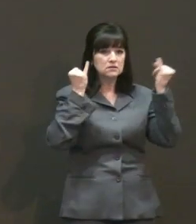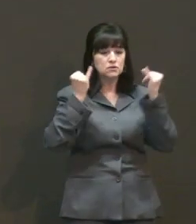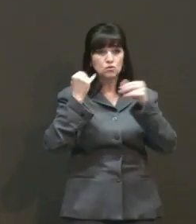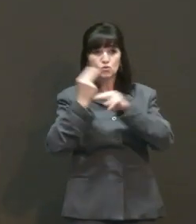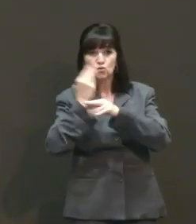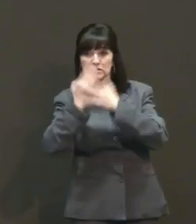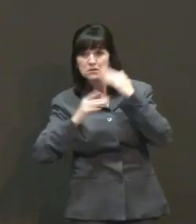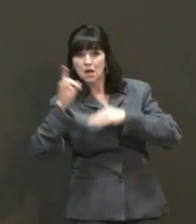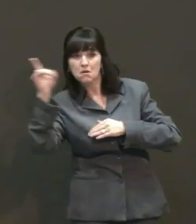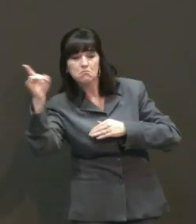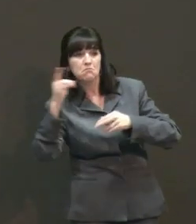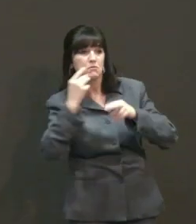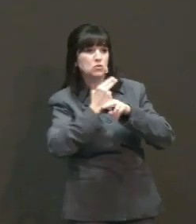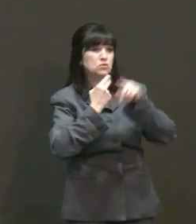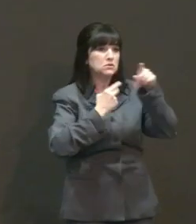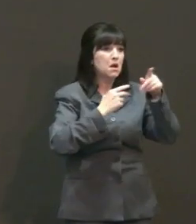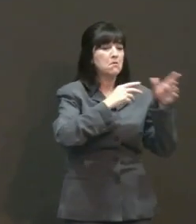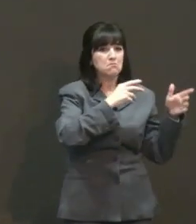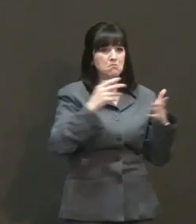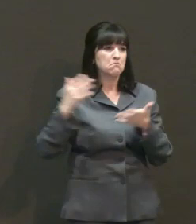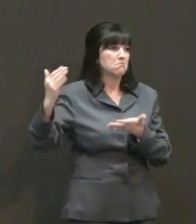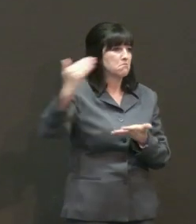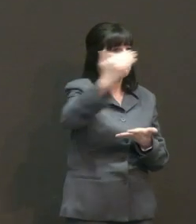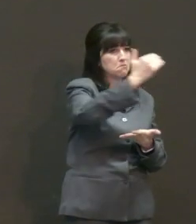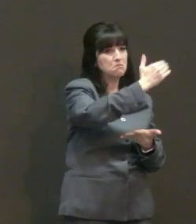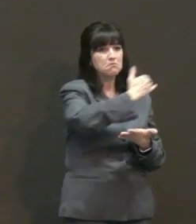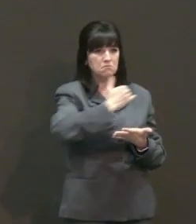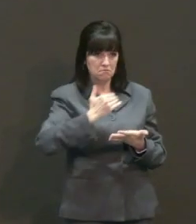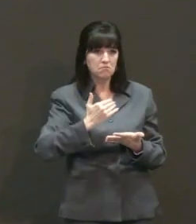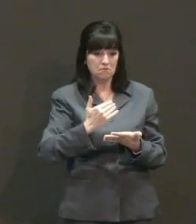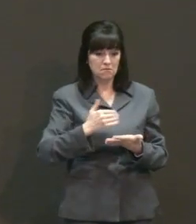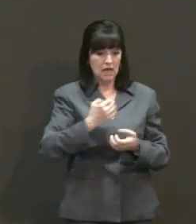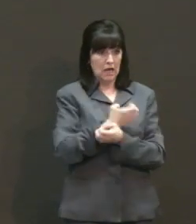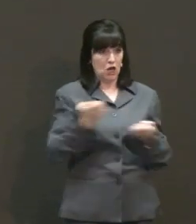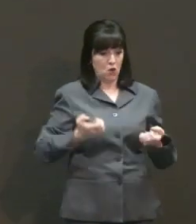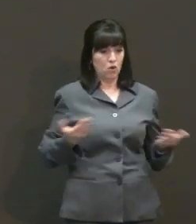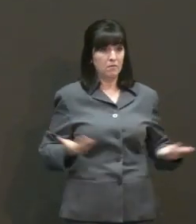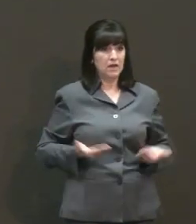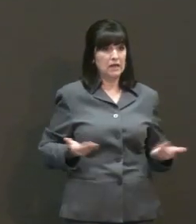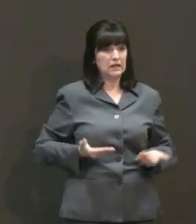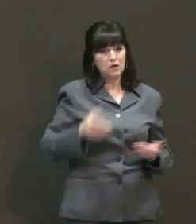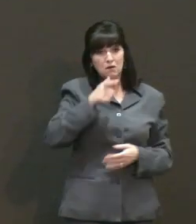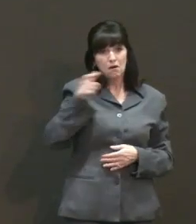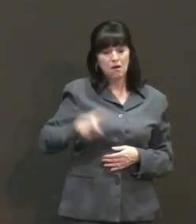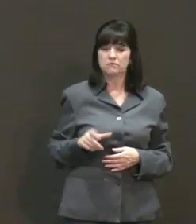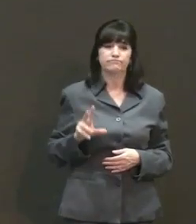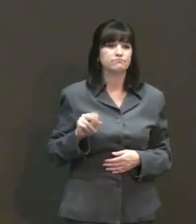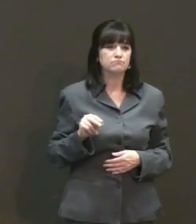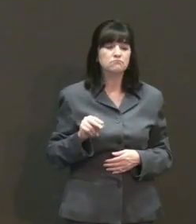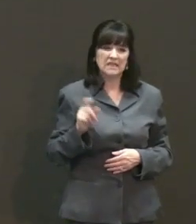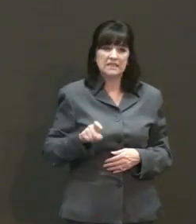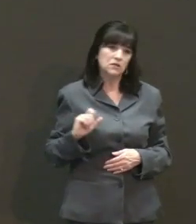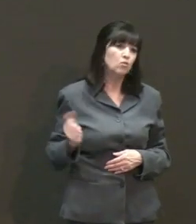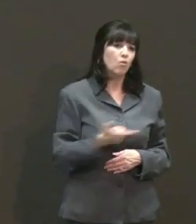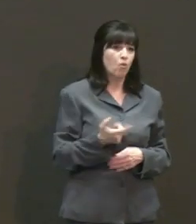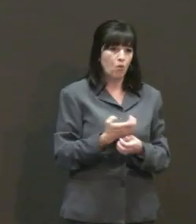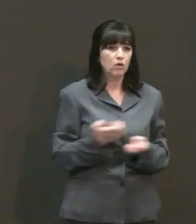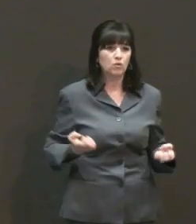responsible as possible in making sure we don't have equipment here that we don't need at this time. And that's fundamentally the question, Esteban, which